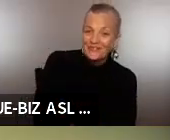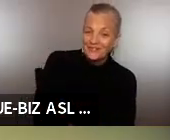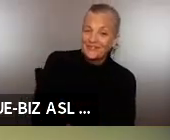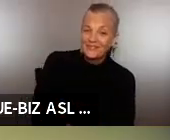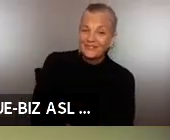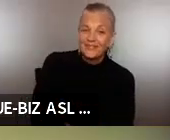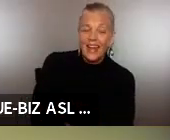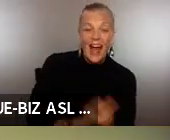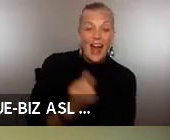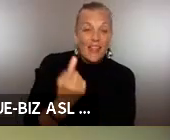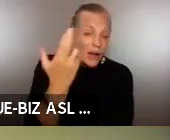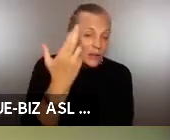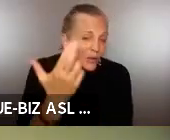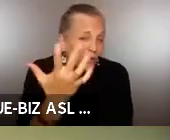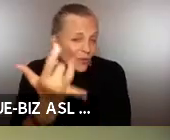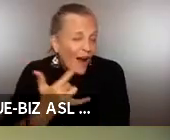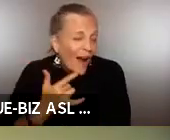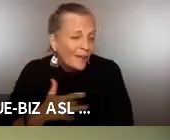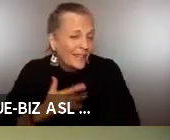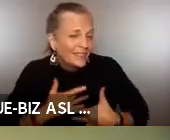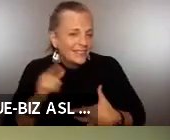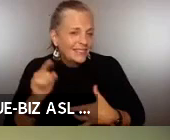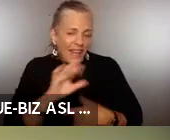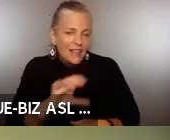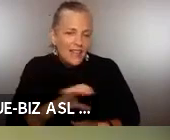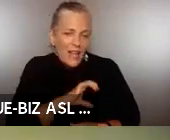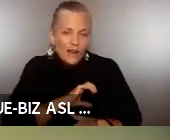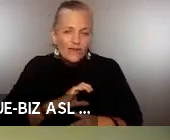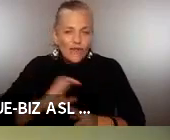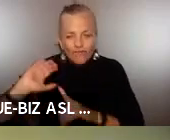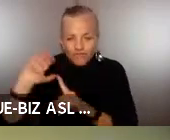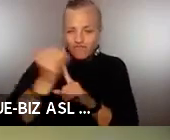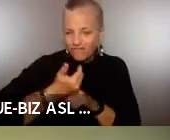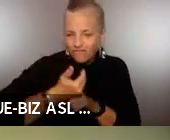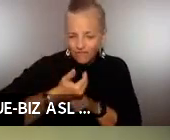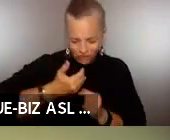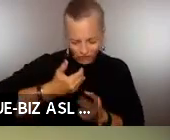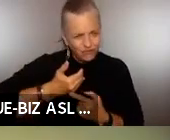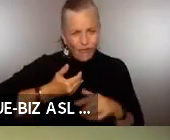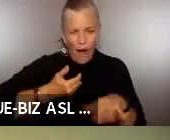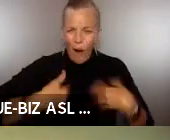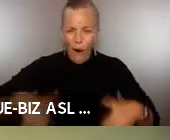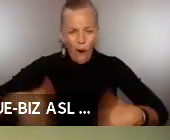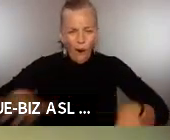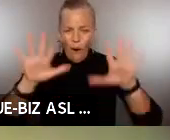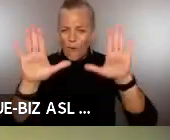That's one of the reasons why I'm excited. This character is absolutely wonderful.